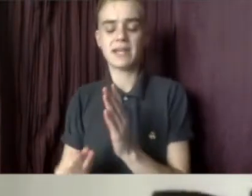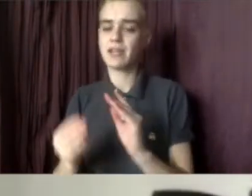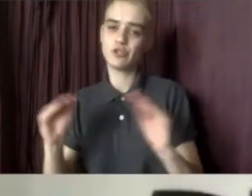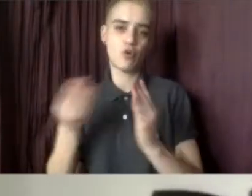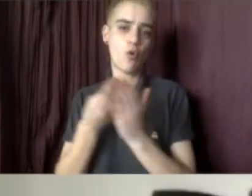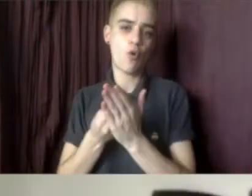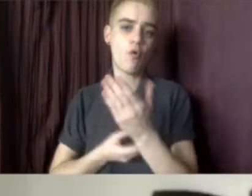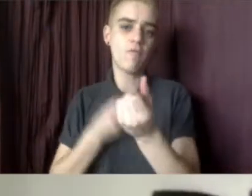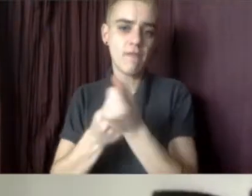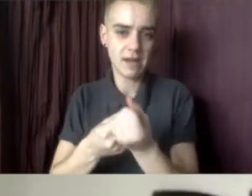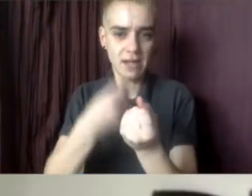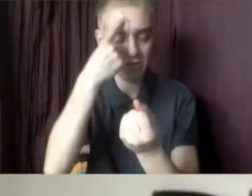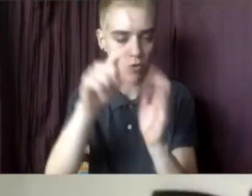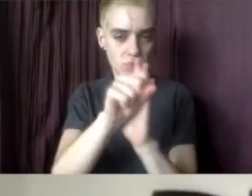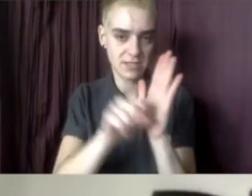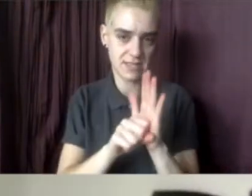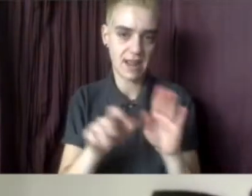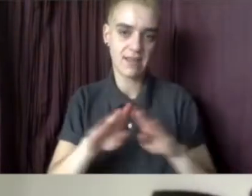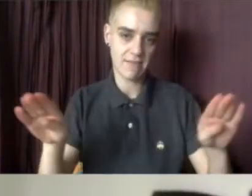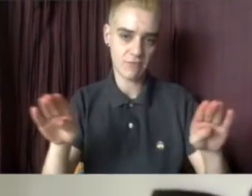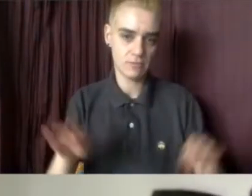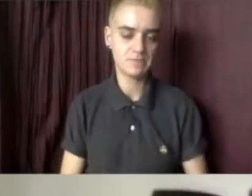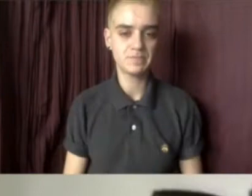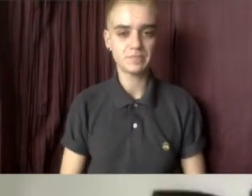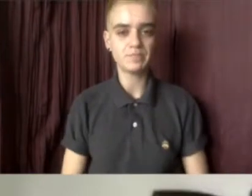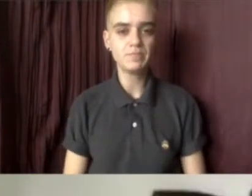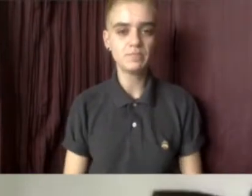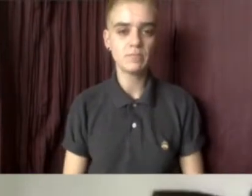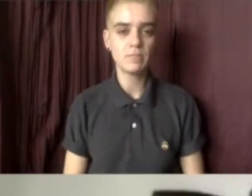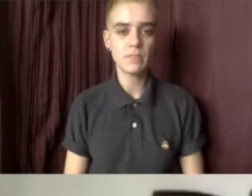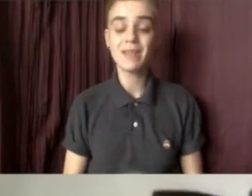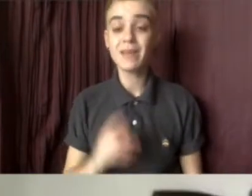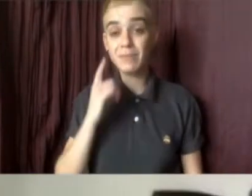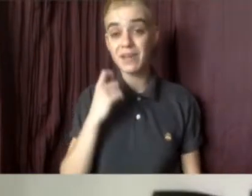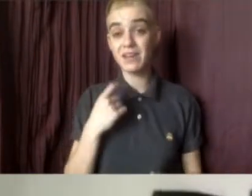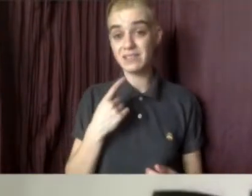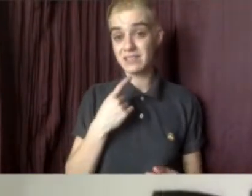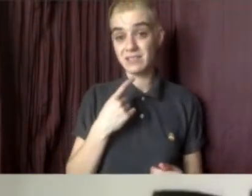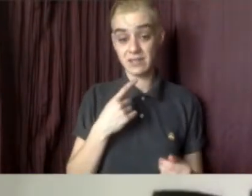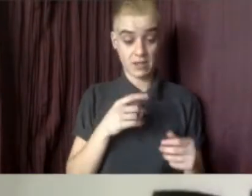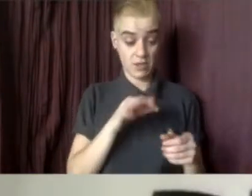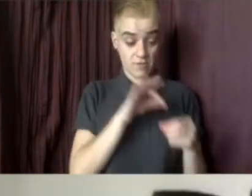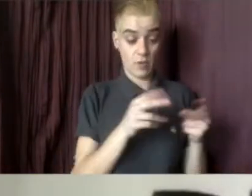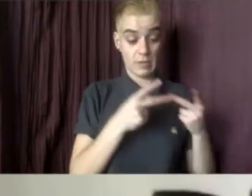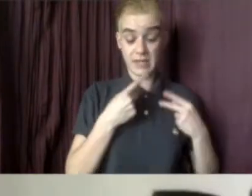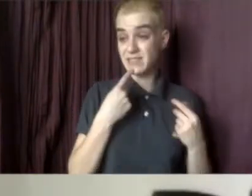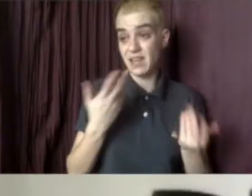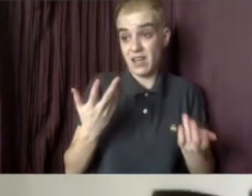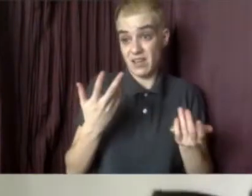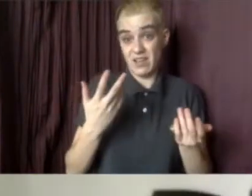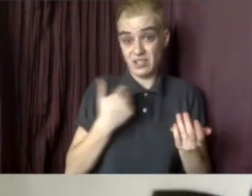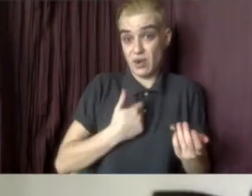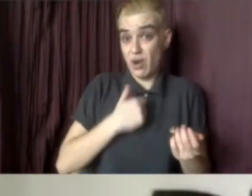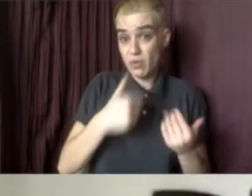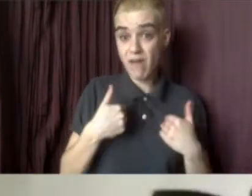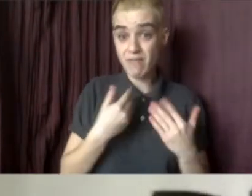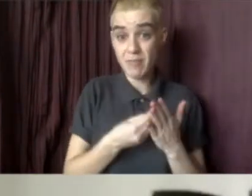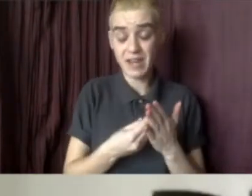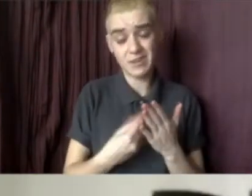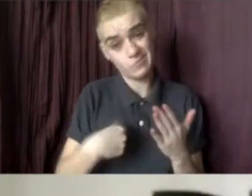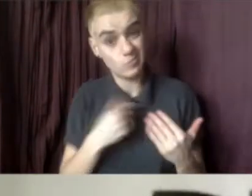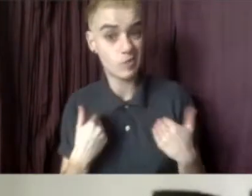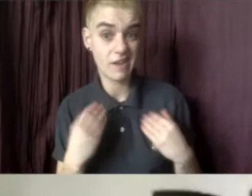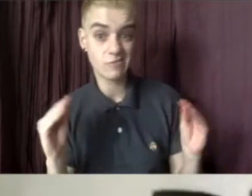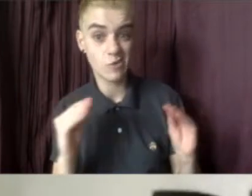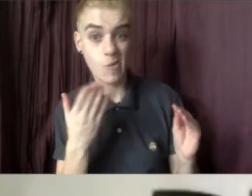that, it comes to communications and how you deliver information out. You're supposed to follow Title II. Many people don't follow Title II, which